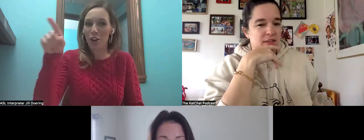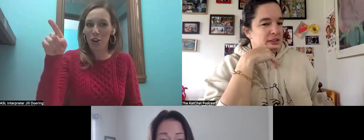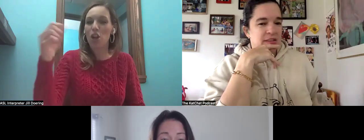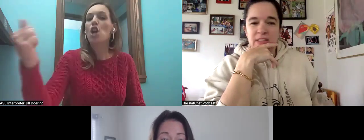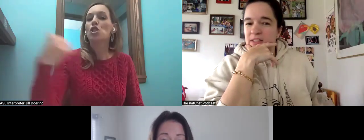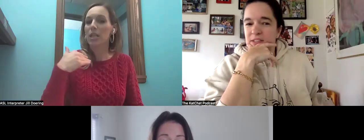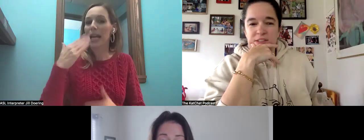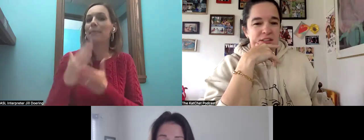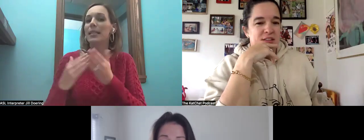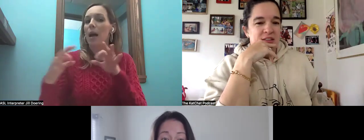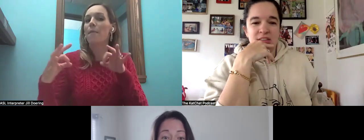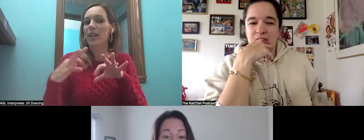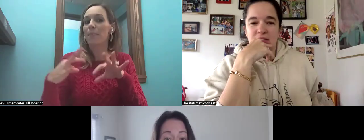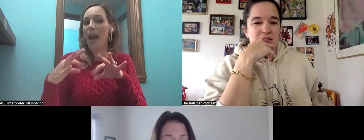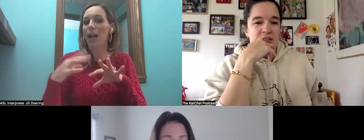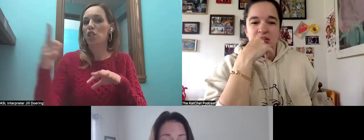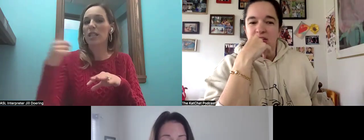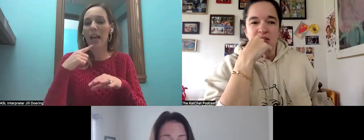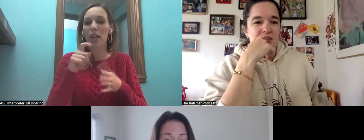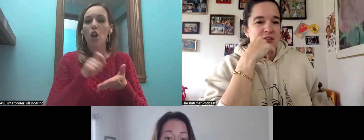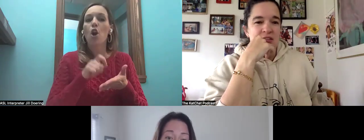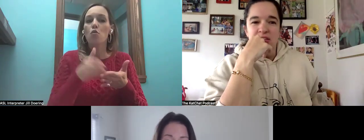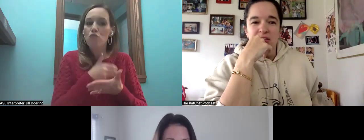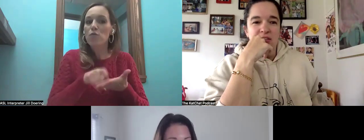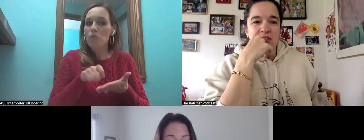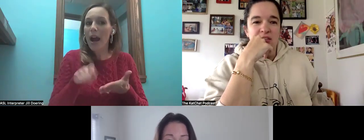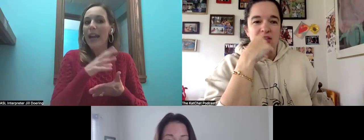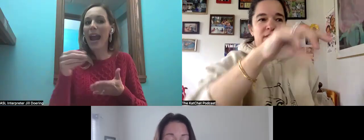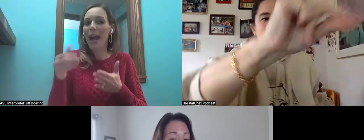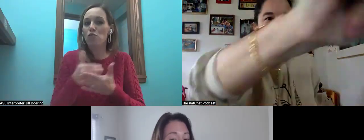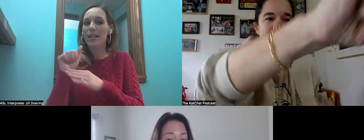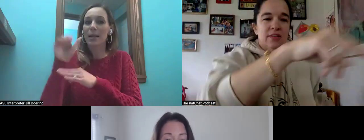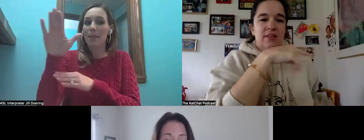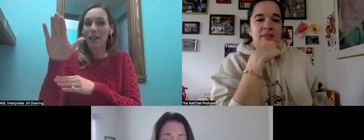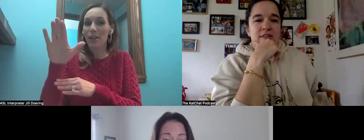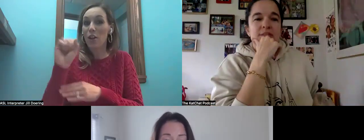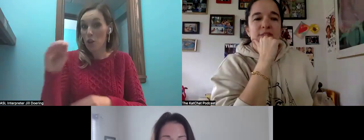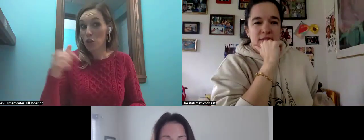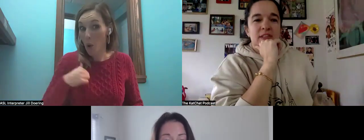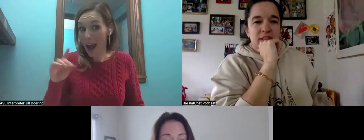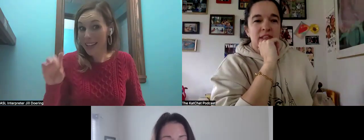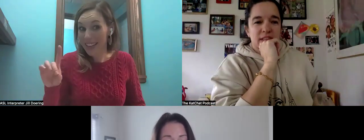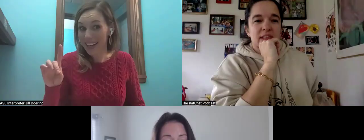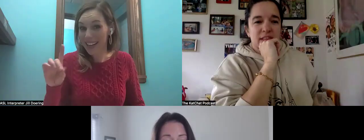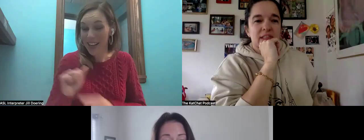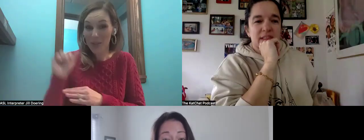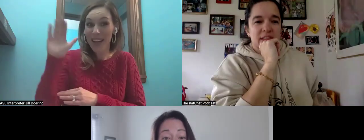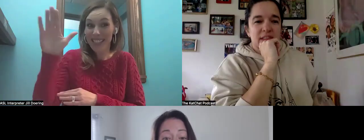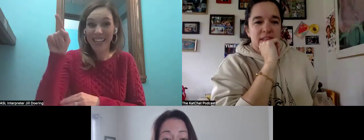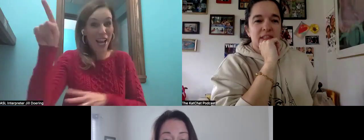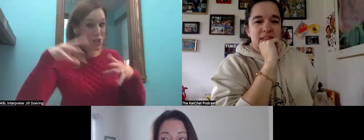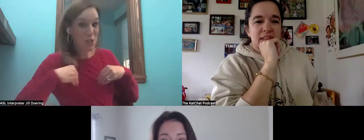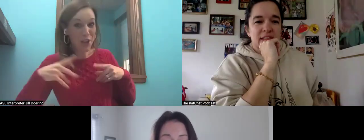feedback to rewrite and resubmit. So I did. And then she took it, and we started editing. It